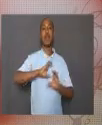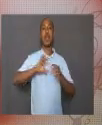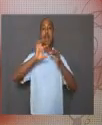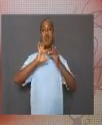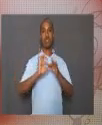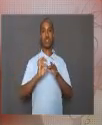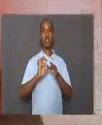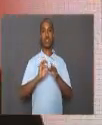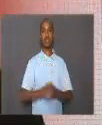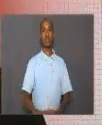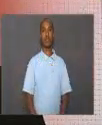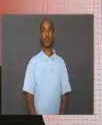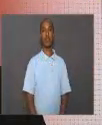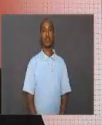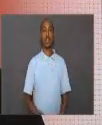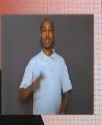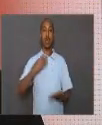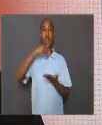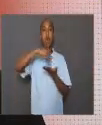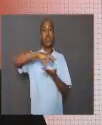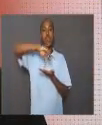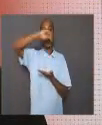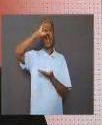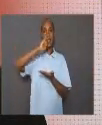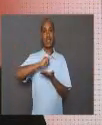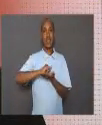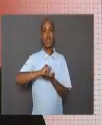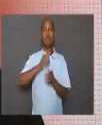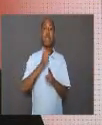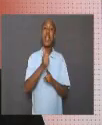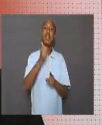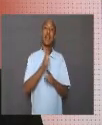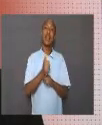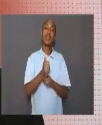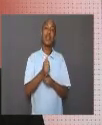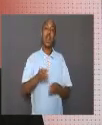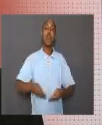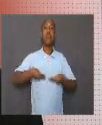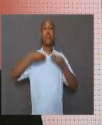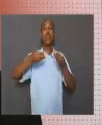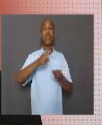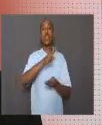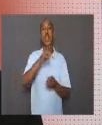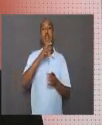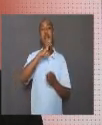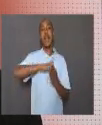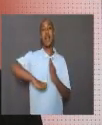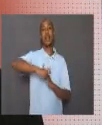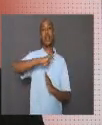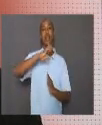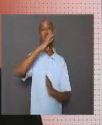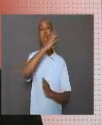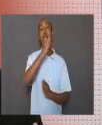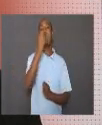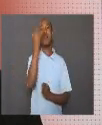bond. We also learned that metals tend to lose their electrons and